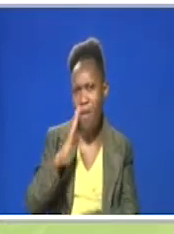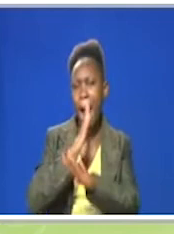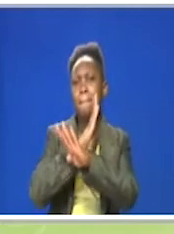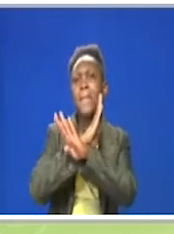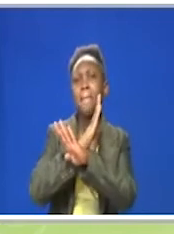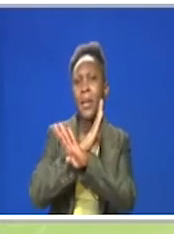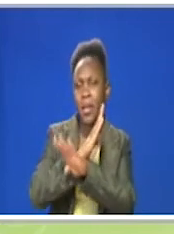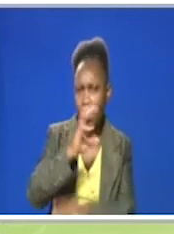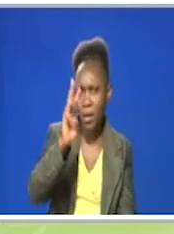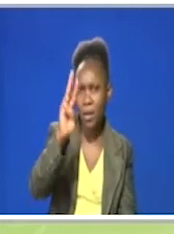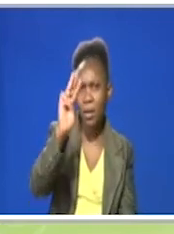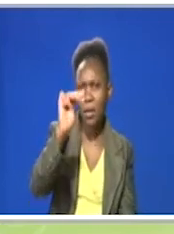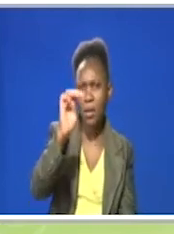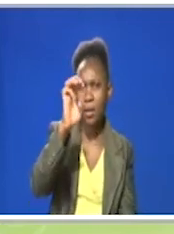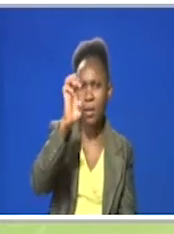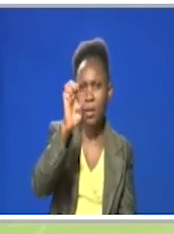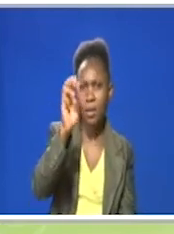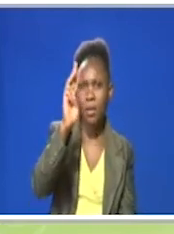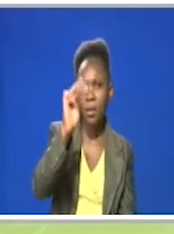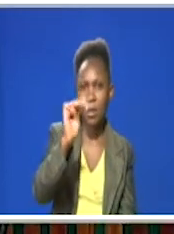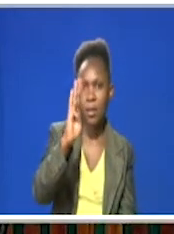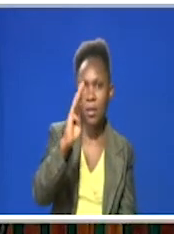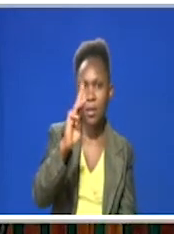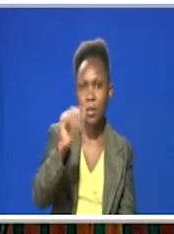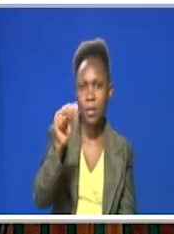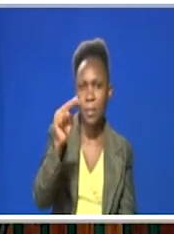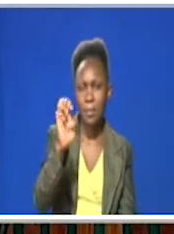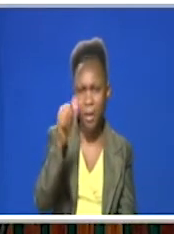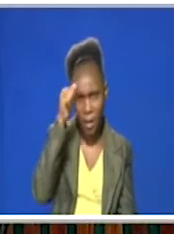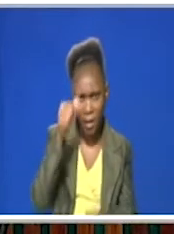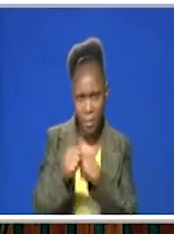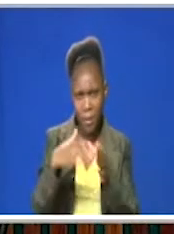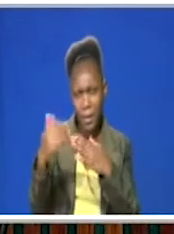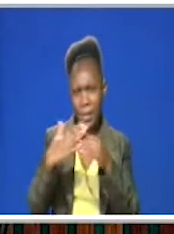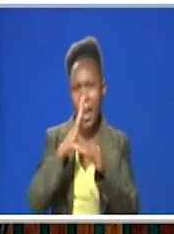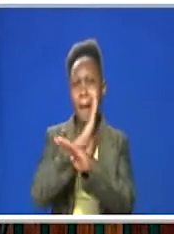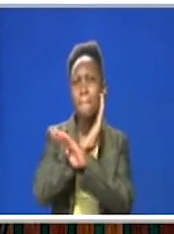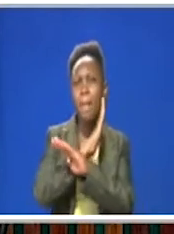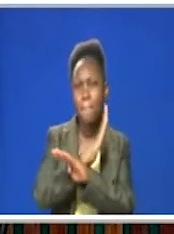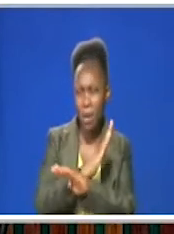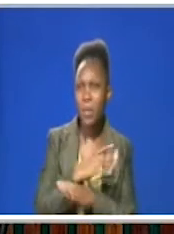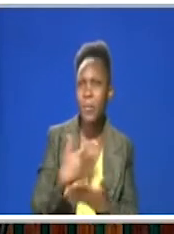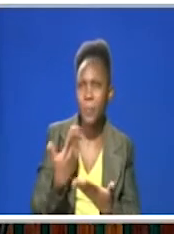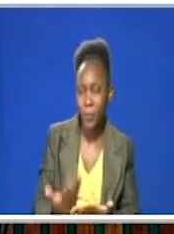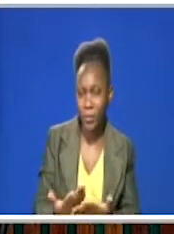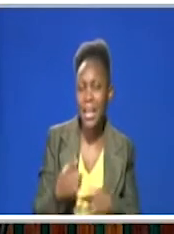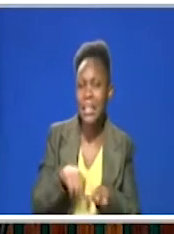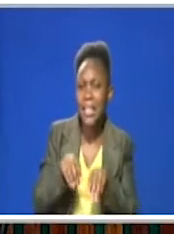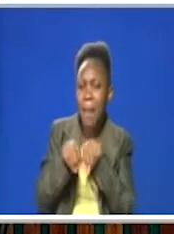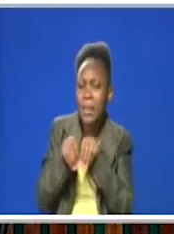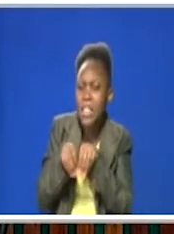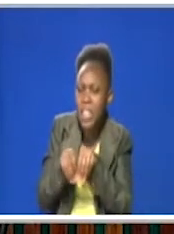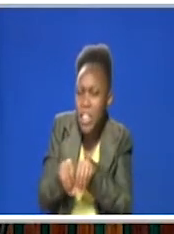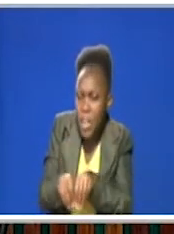division takes place in air and also in water. So diffusion taking place in water,